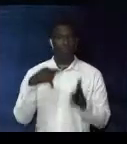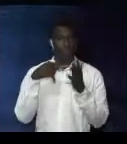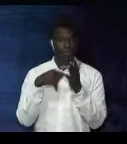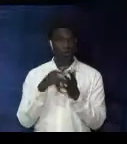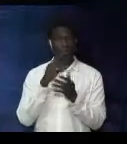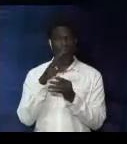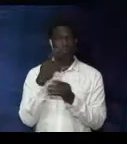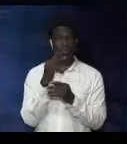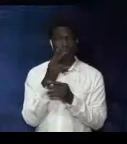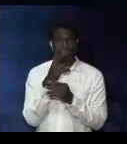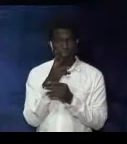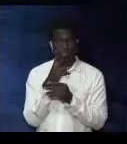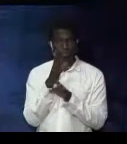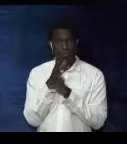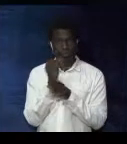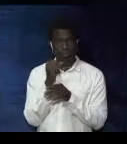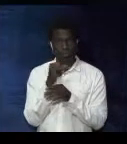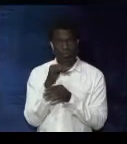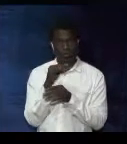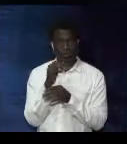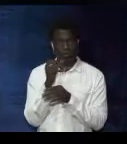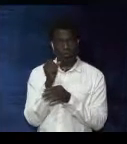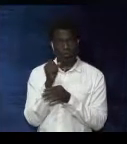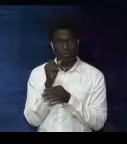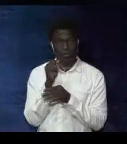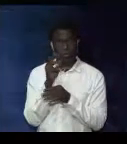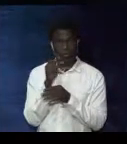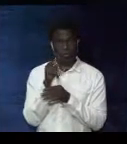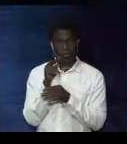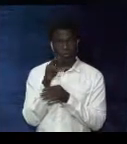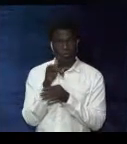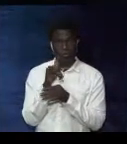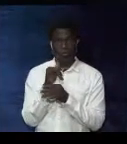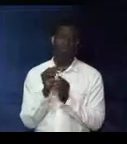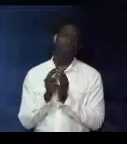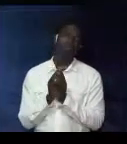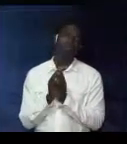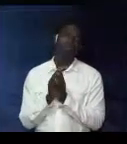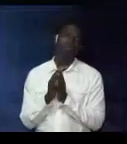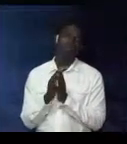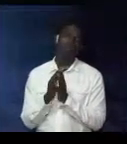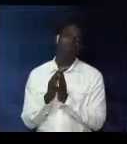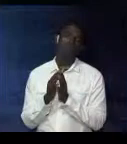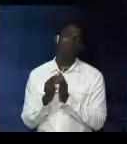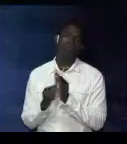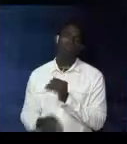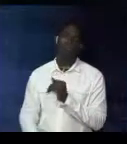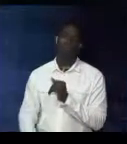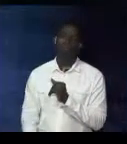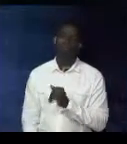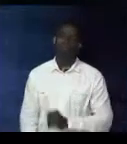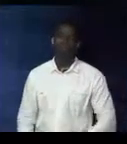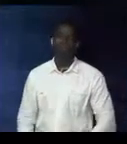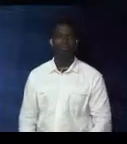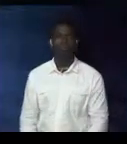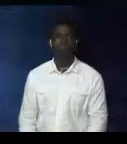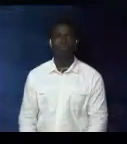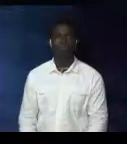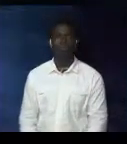So these are the two lines of symmetry. If you try to find any other line of symmetry again, you won't be able to find it, but you can try during your leisure, my